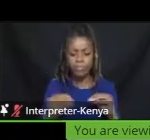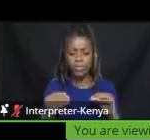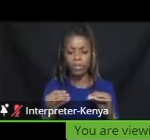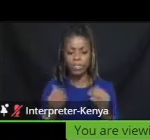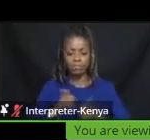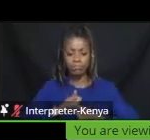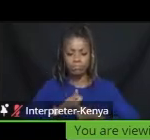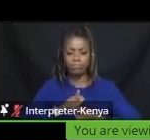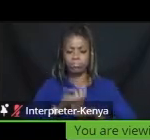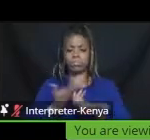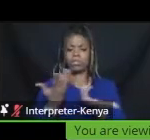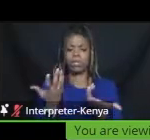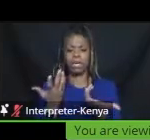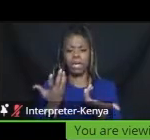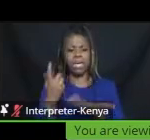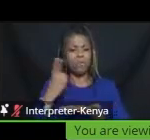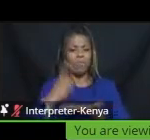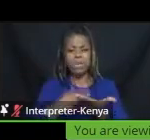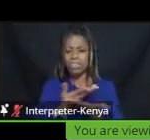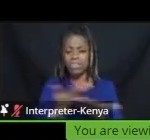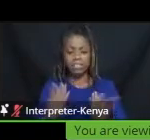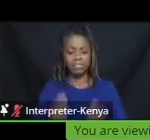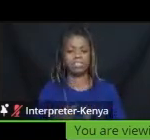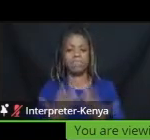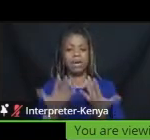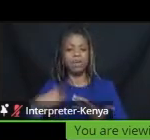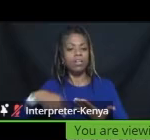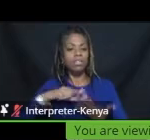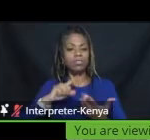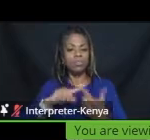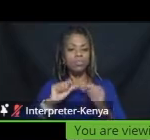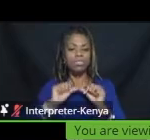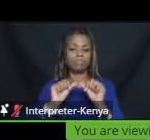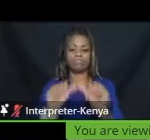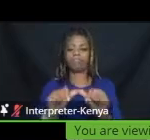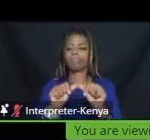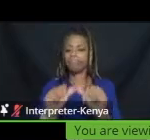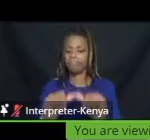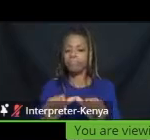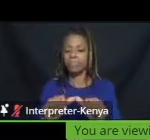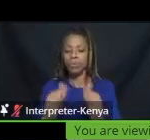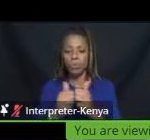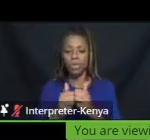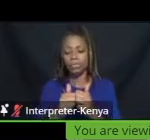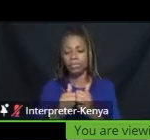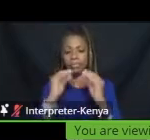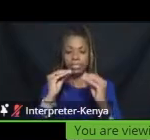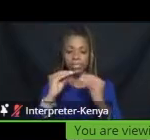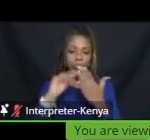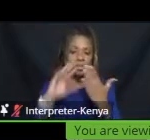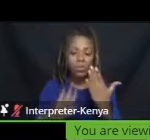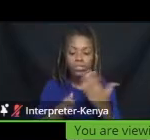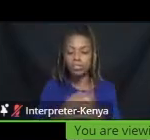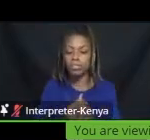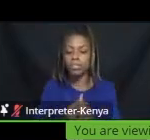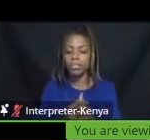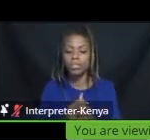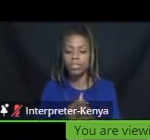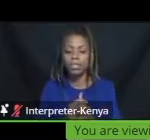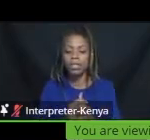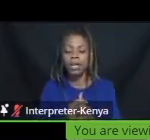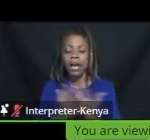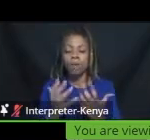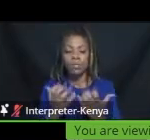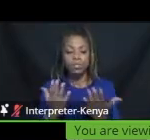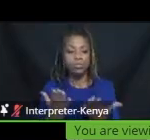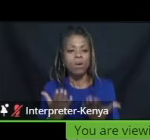our aspirations around where we'd like to go. In our first meeting as a coalition, I offered you this charge, and that